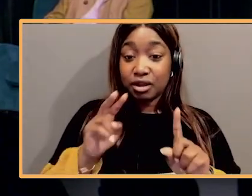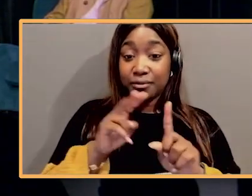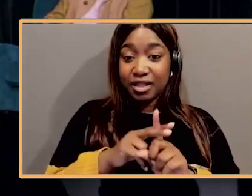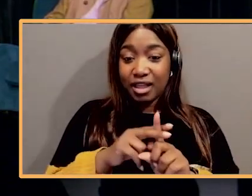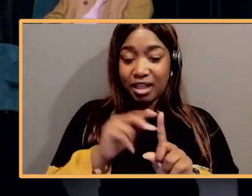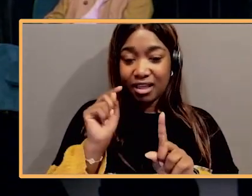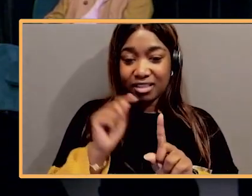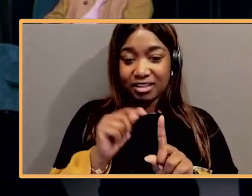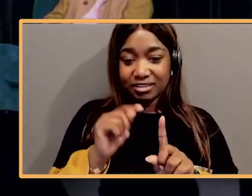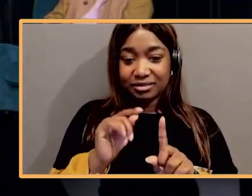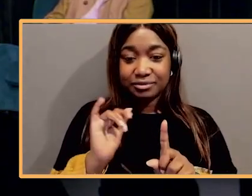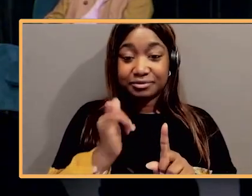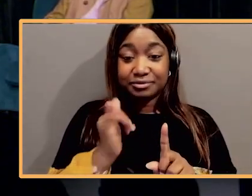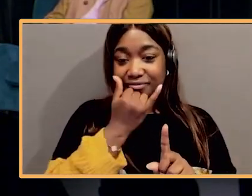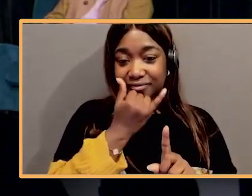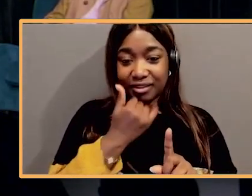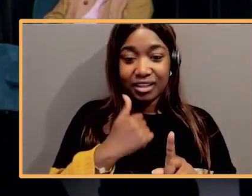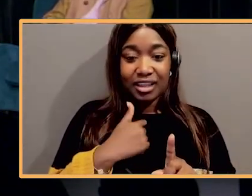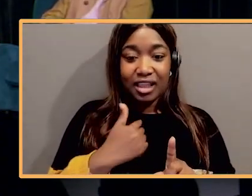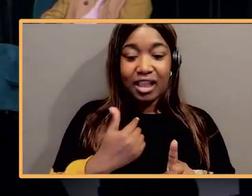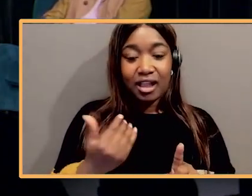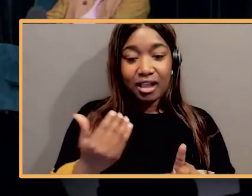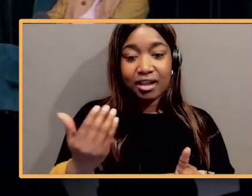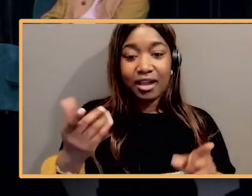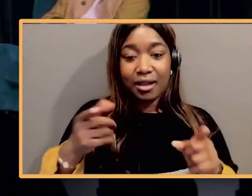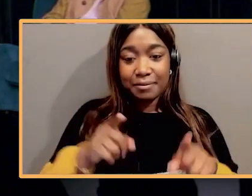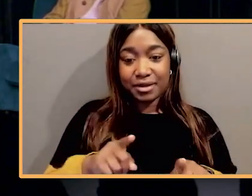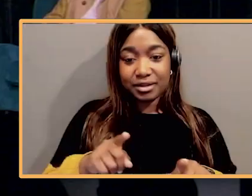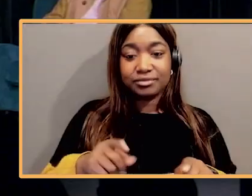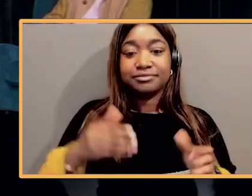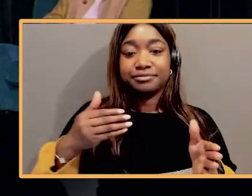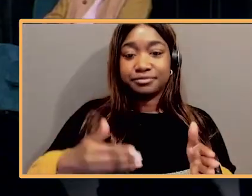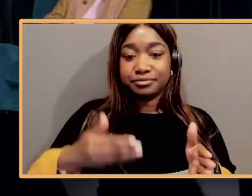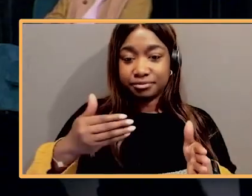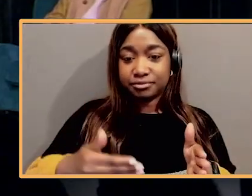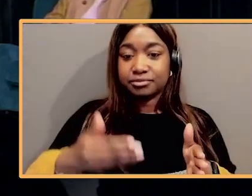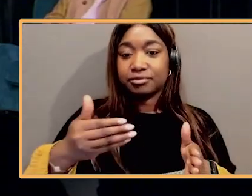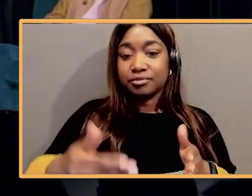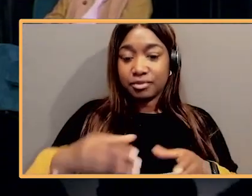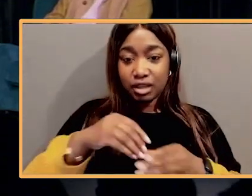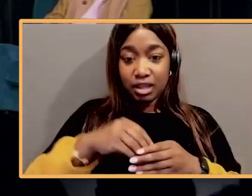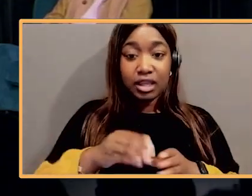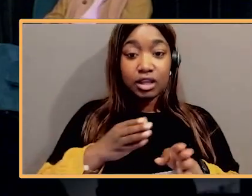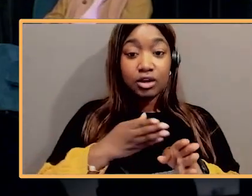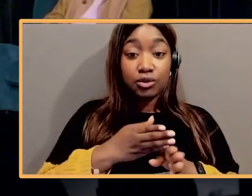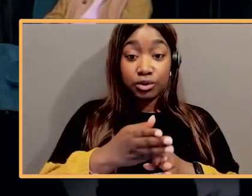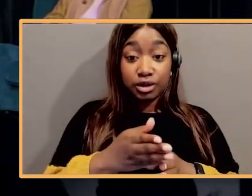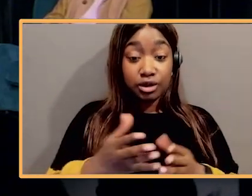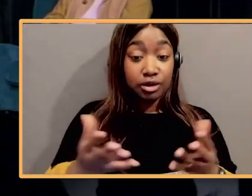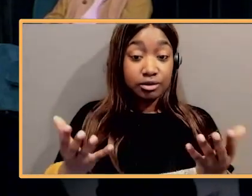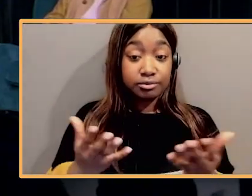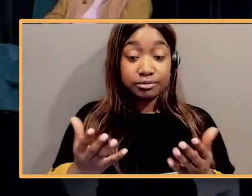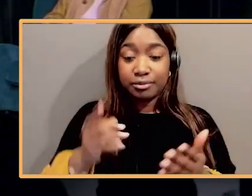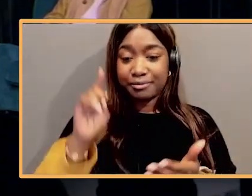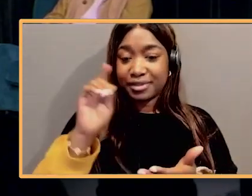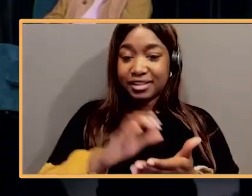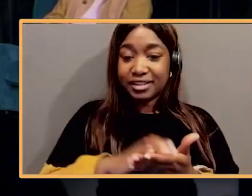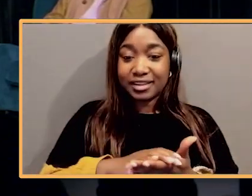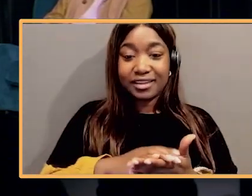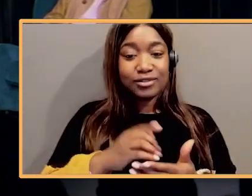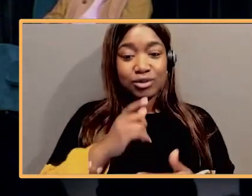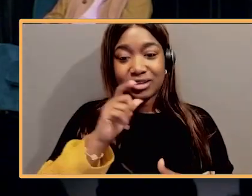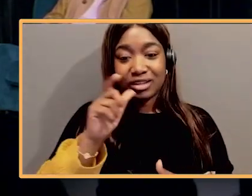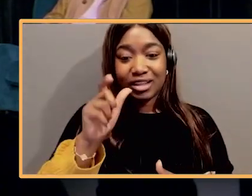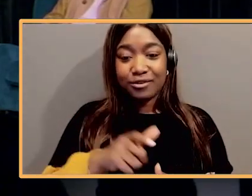a mistake I made, throughout my career, was this belief like you didn't have to like